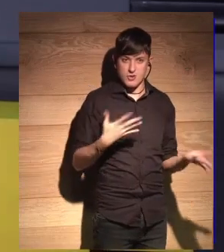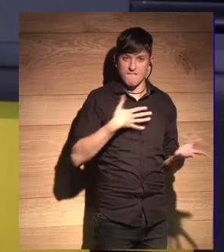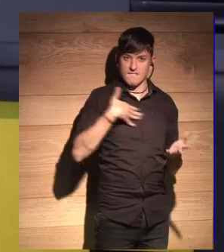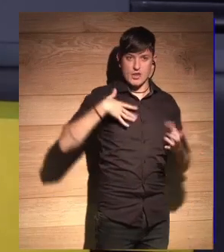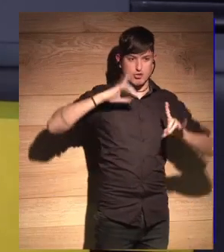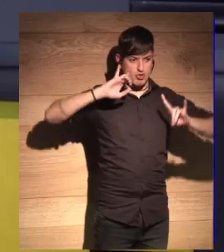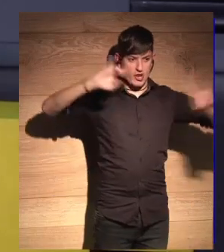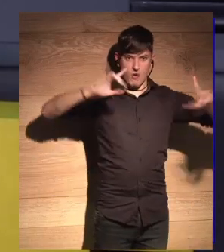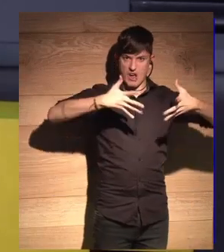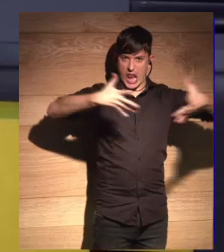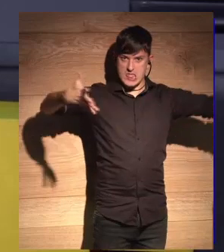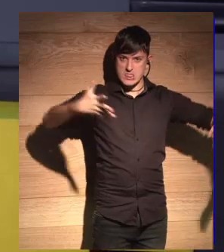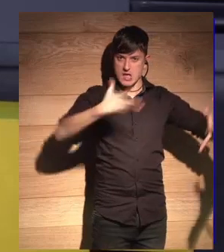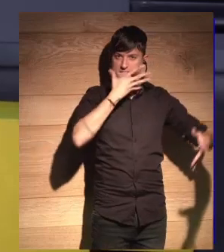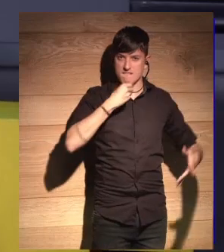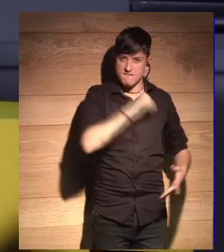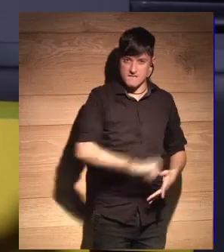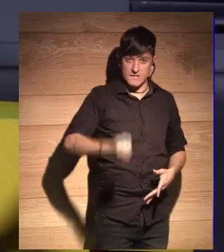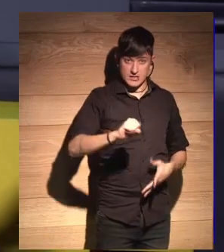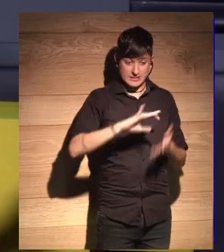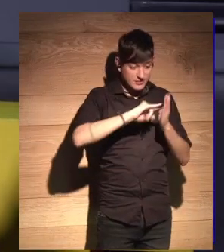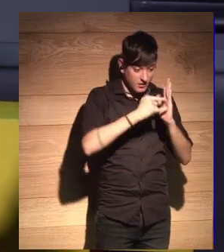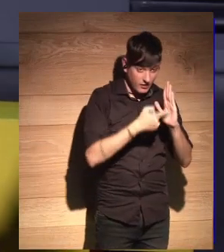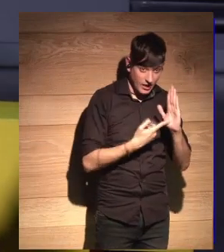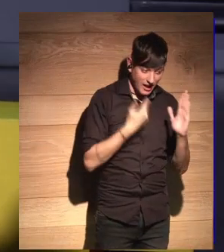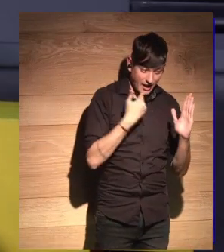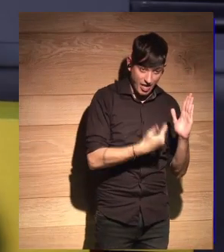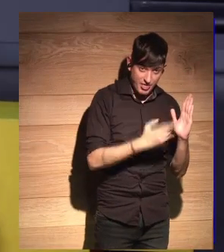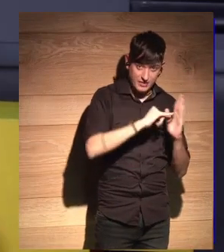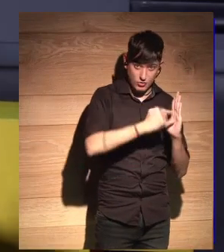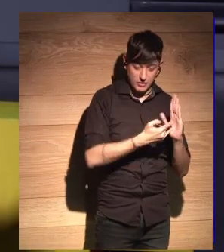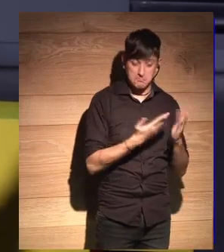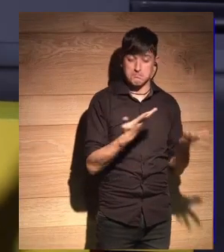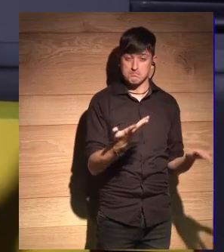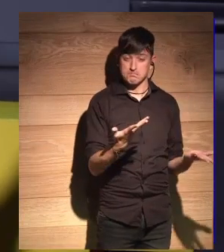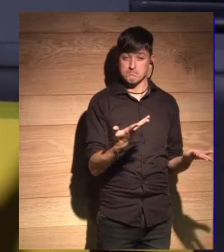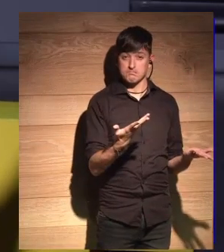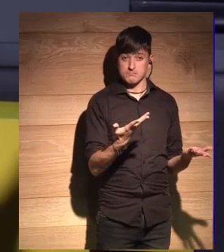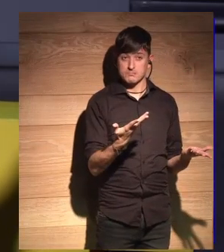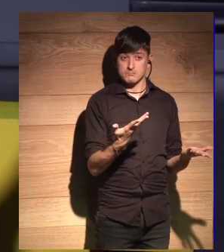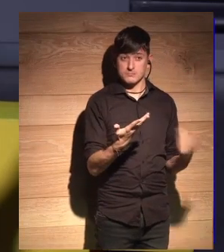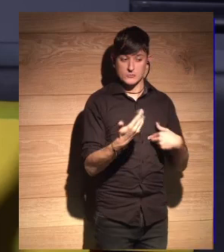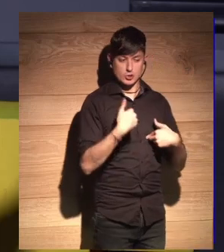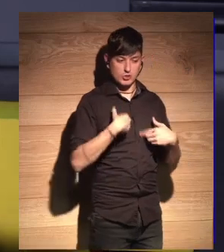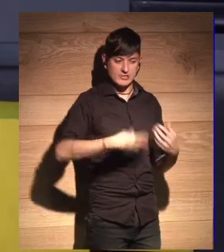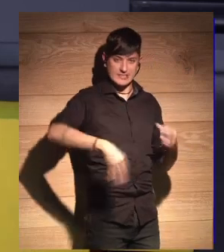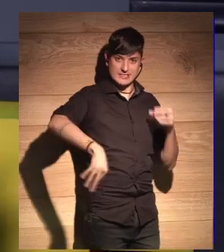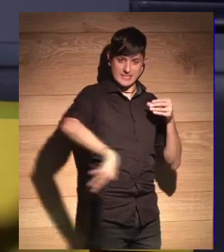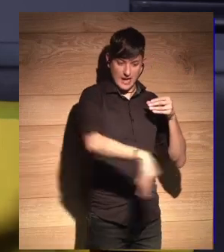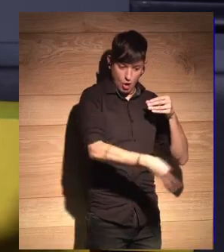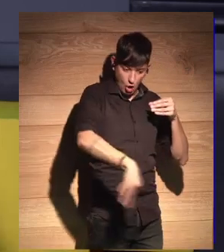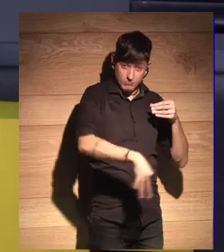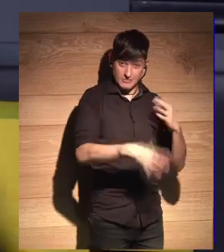beautiful. So through technology, I had live cellists on stage that would play with the backtrack.